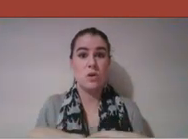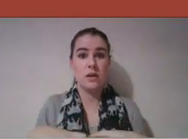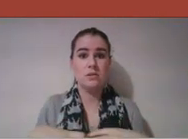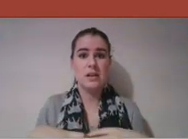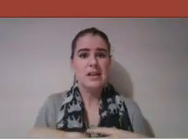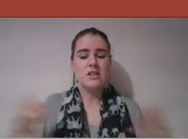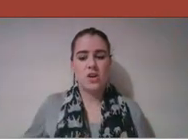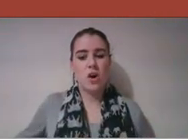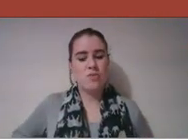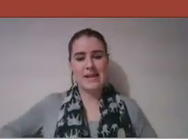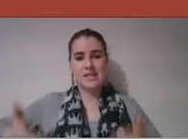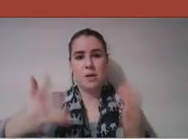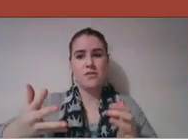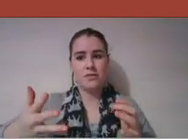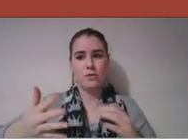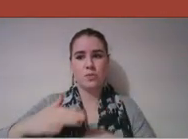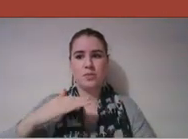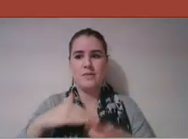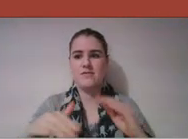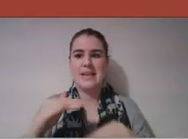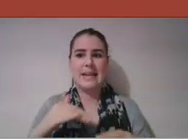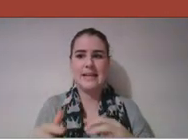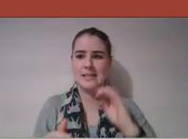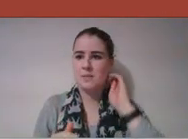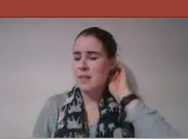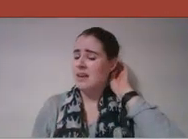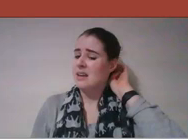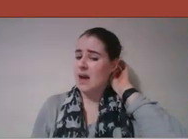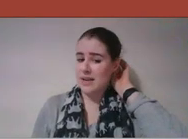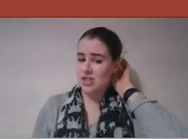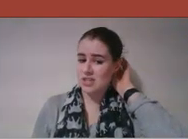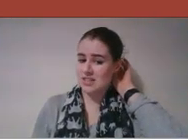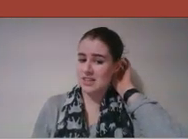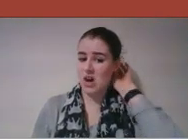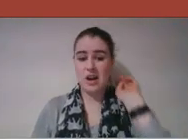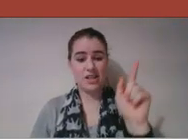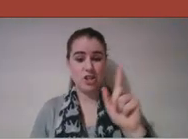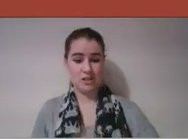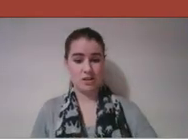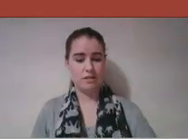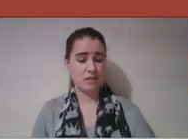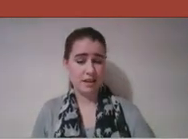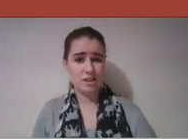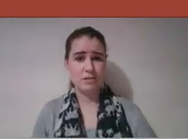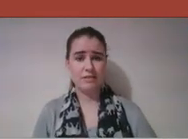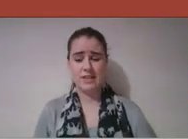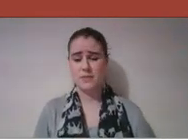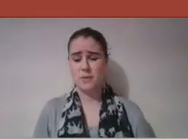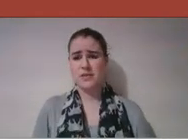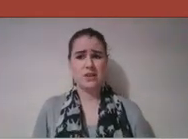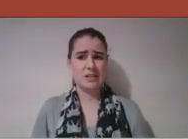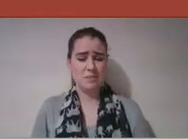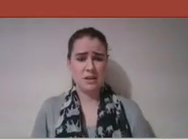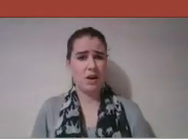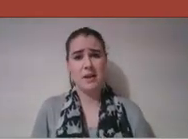on the soil. So they're not raised up off the floor to prevent from any leaks. Now, an interesting thing that I actually didn't know, so thank you to Rhea for this